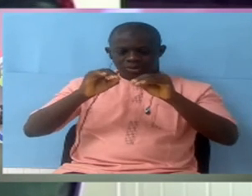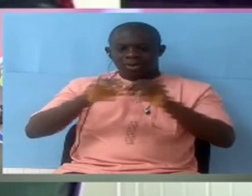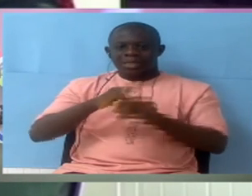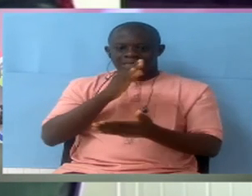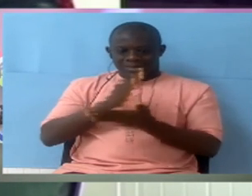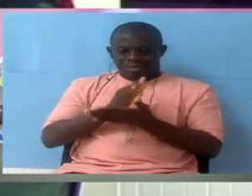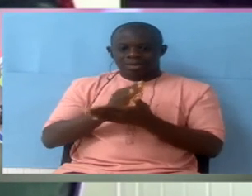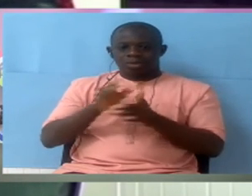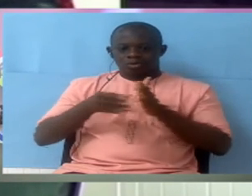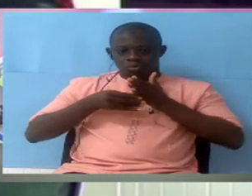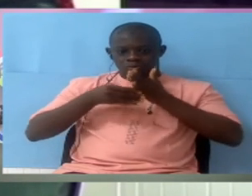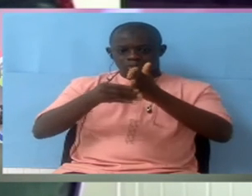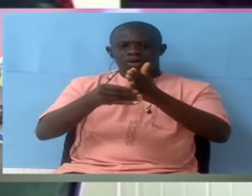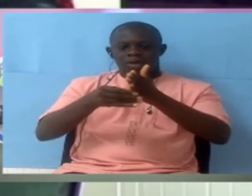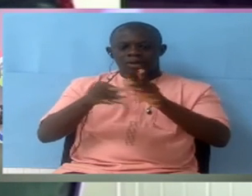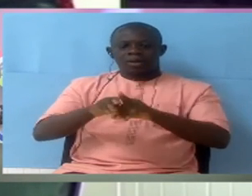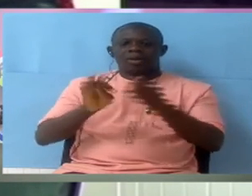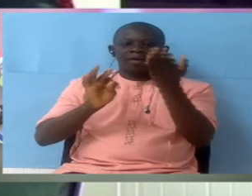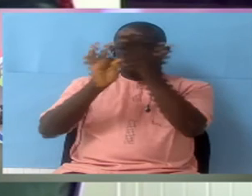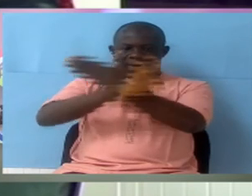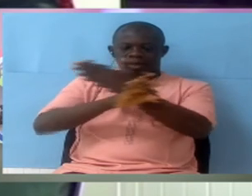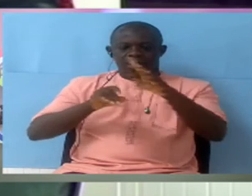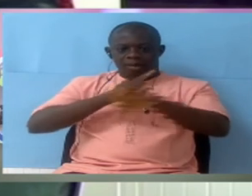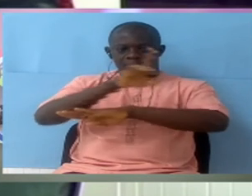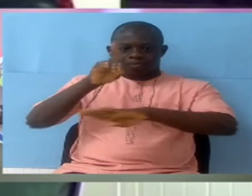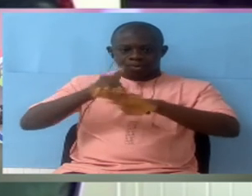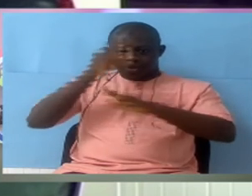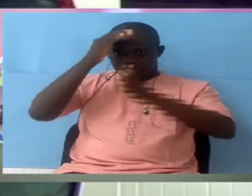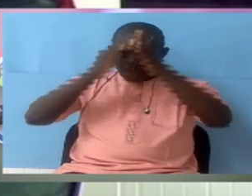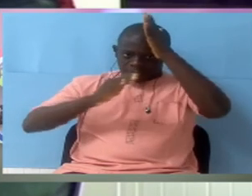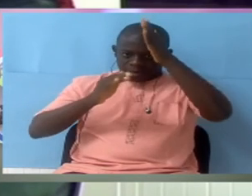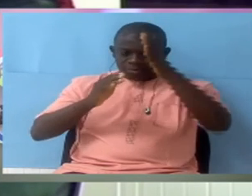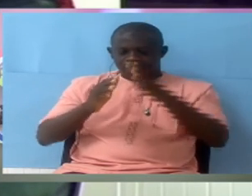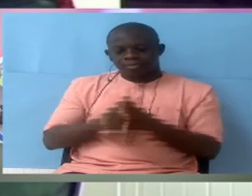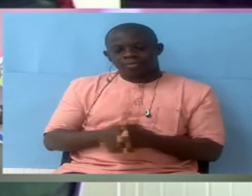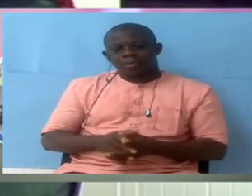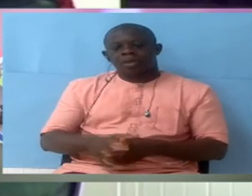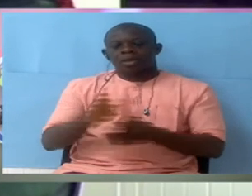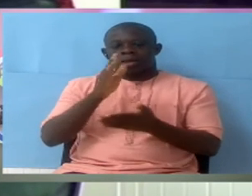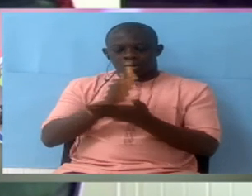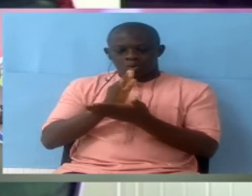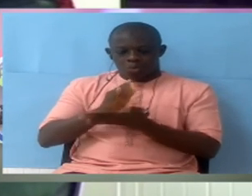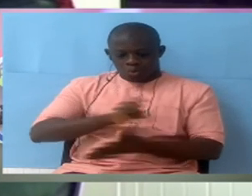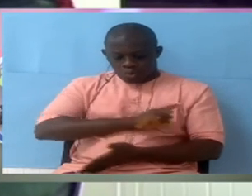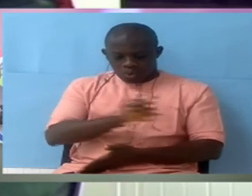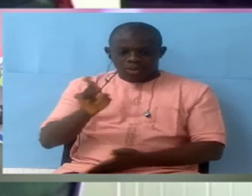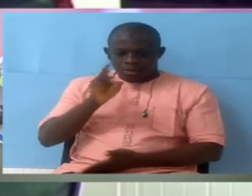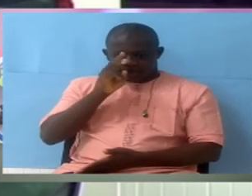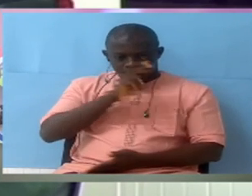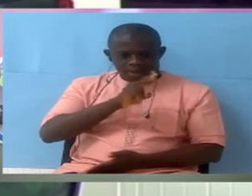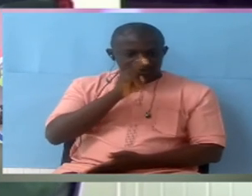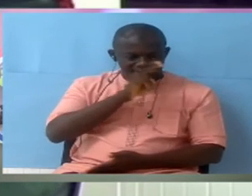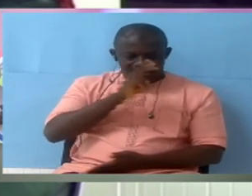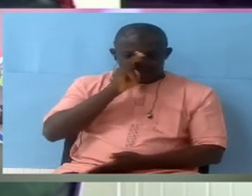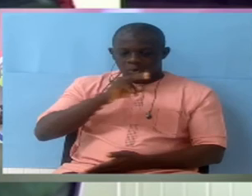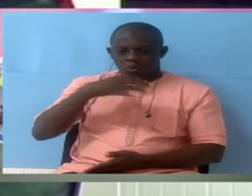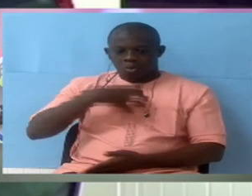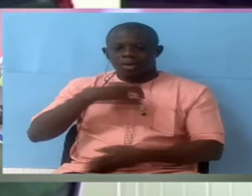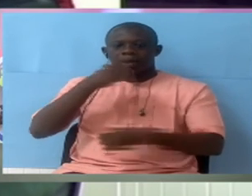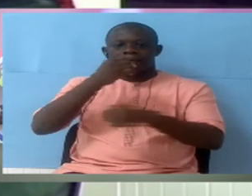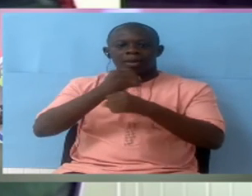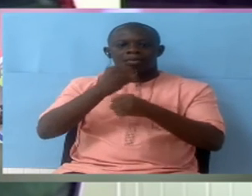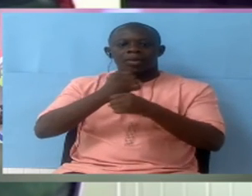jëlee suma office ba nekk commander ci ami Fajara Barracks. We were trying to renovate the